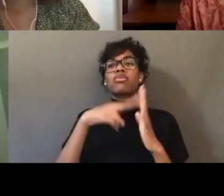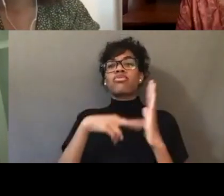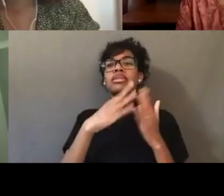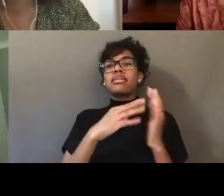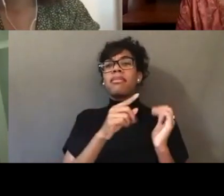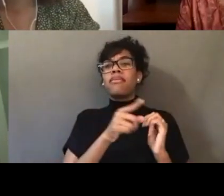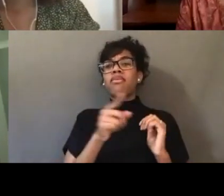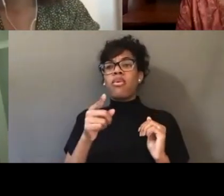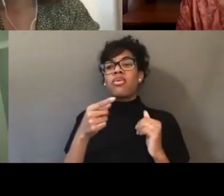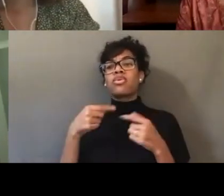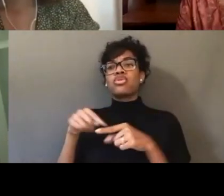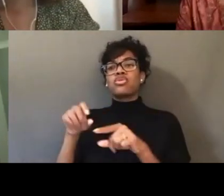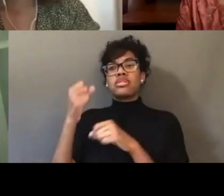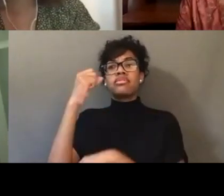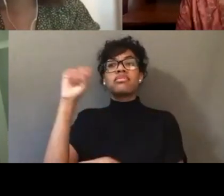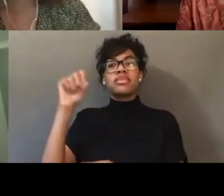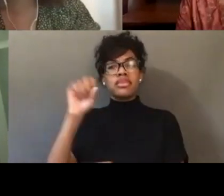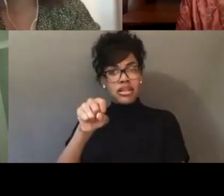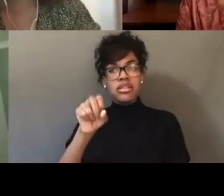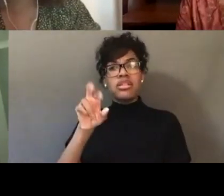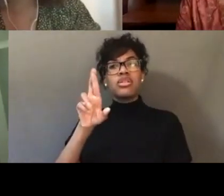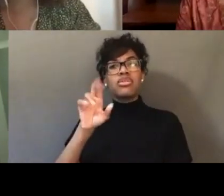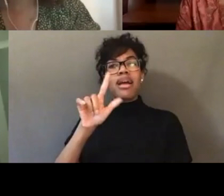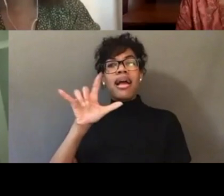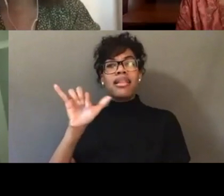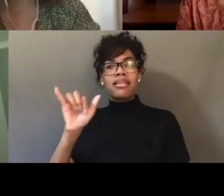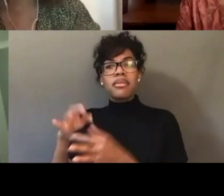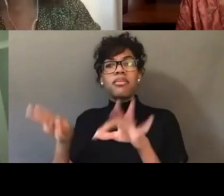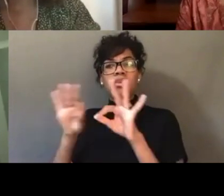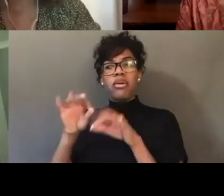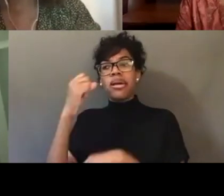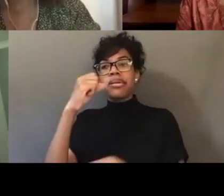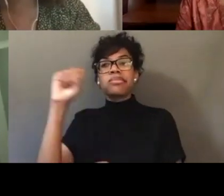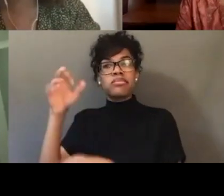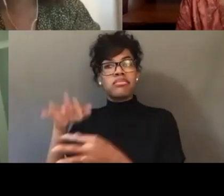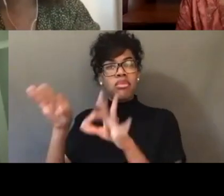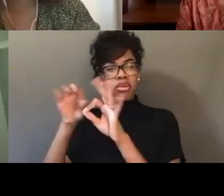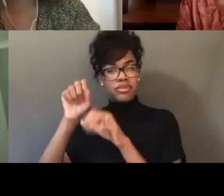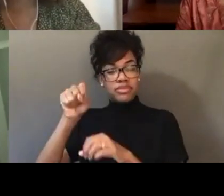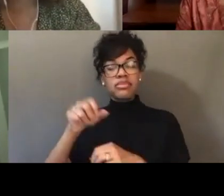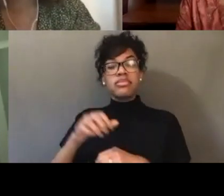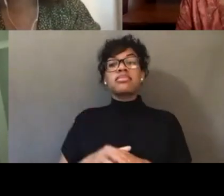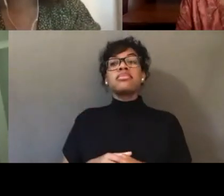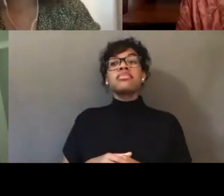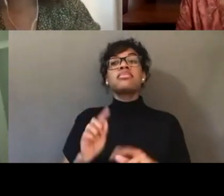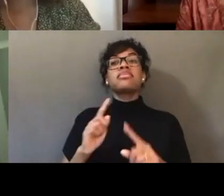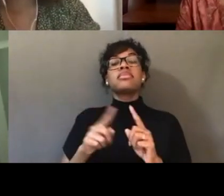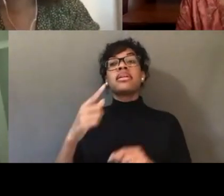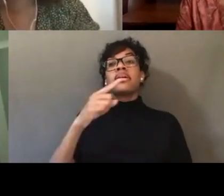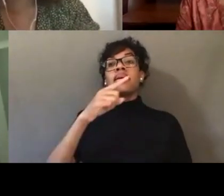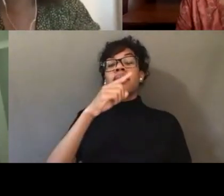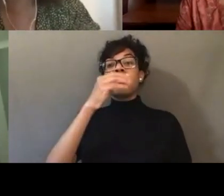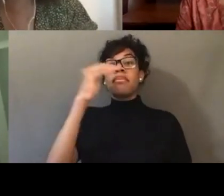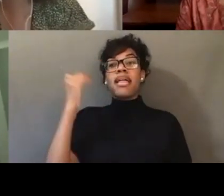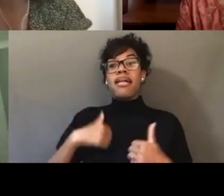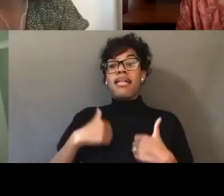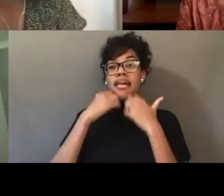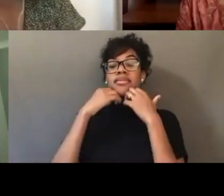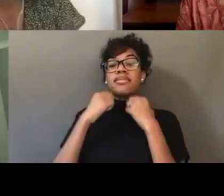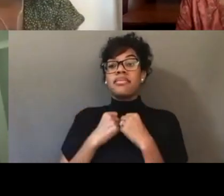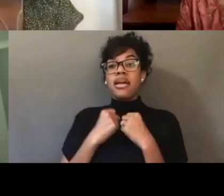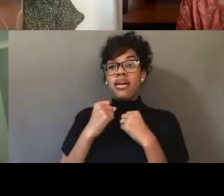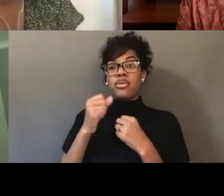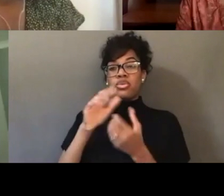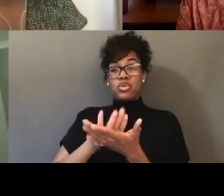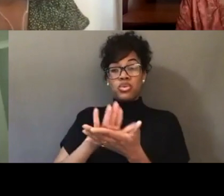But as we were promoting the importance of the six demands from the Black Lives Matter at School Week of Action, we said it's